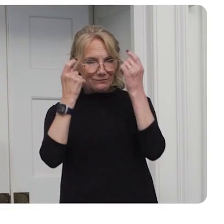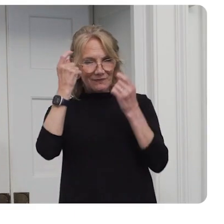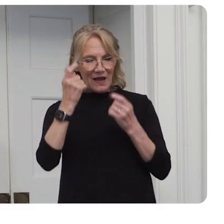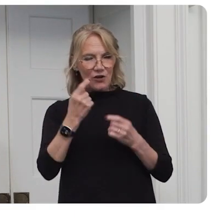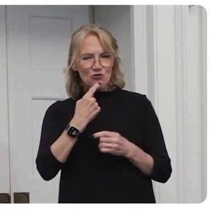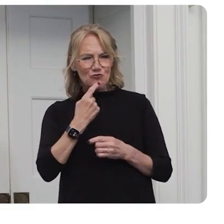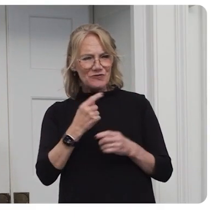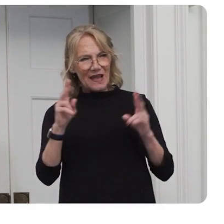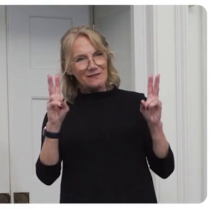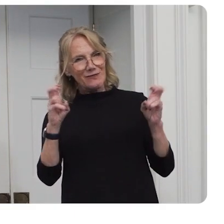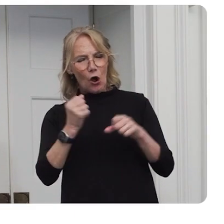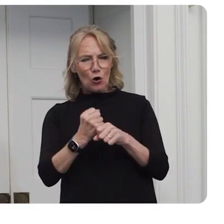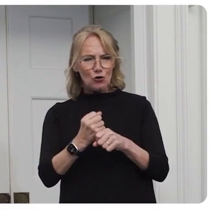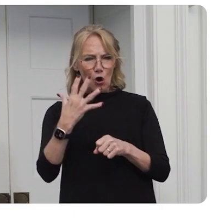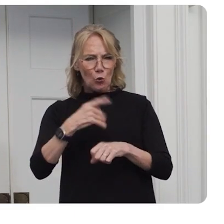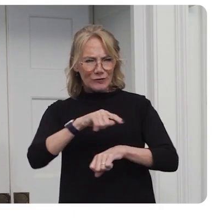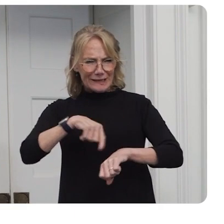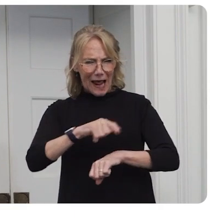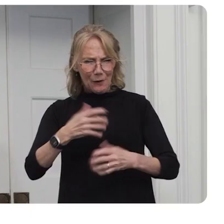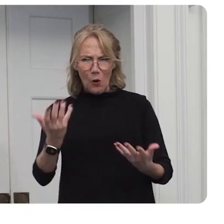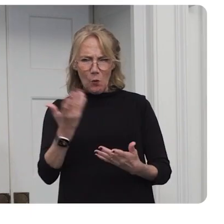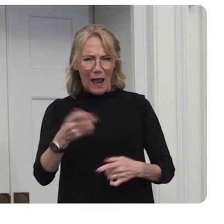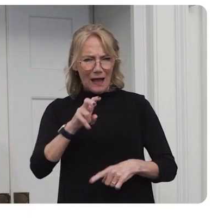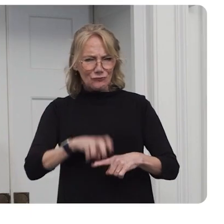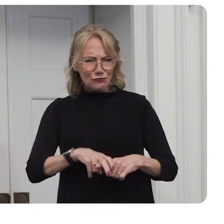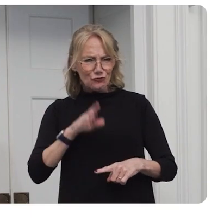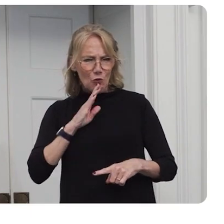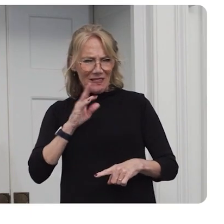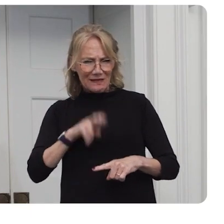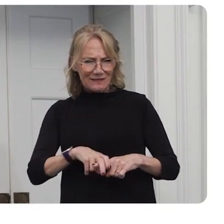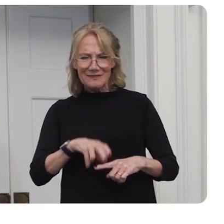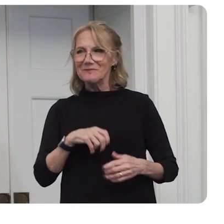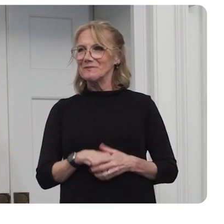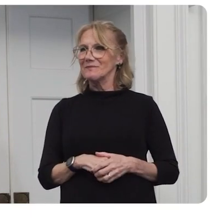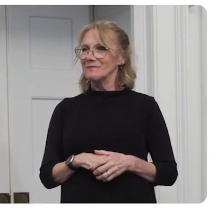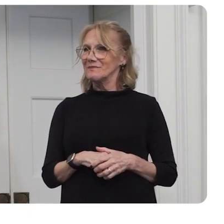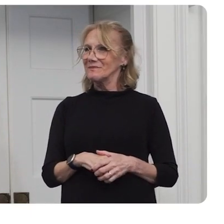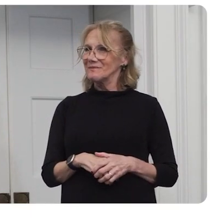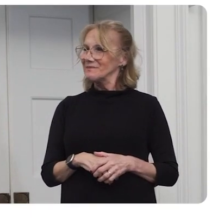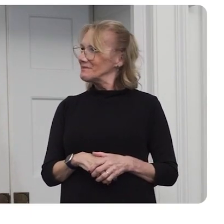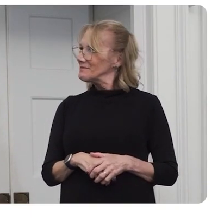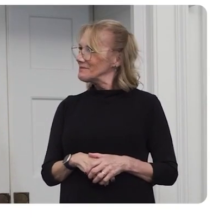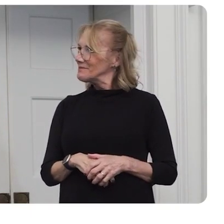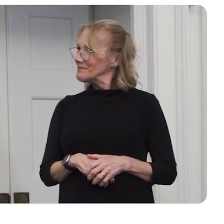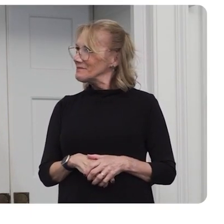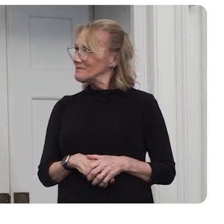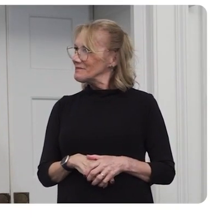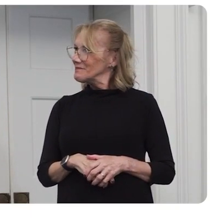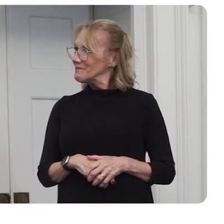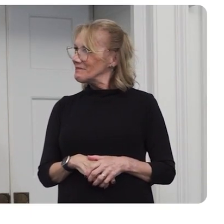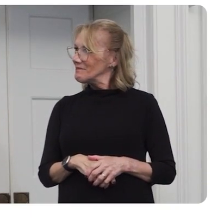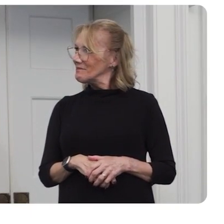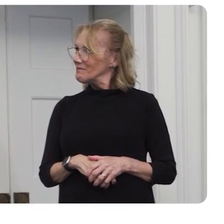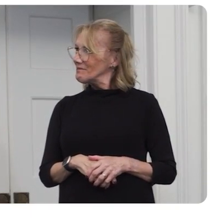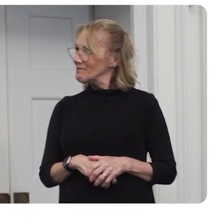have gone, you call it golden hour. Can you describe to me golden hour? Golden time, when everyone's gone, I'm going home before John